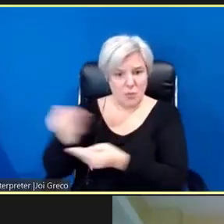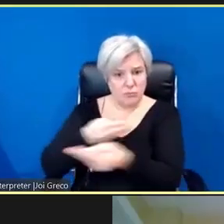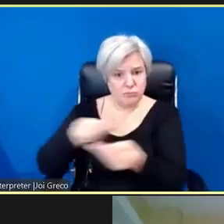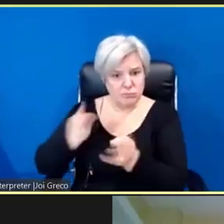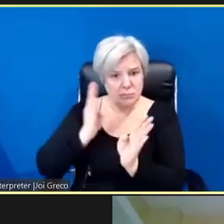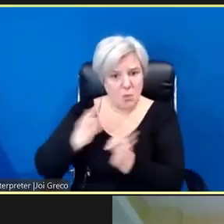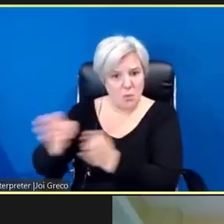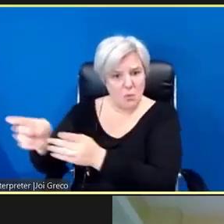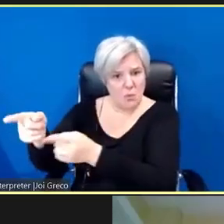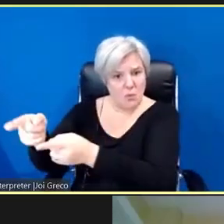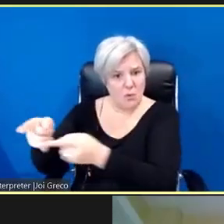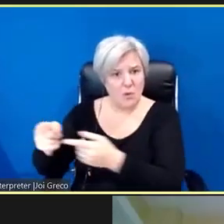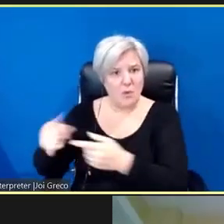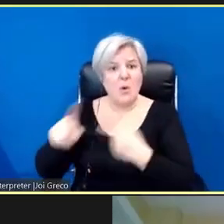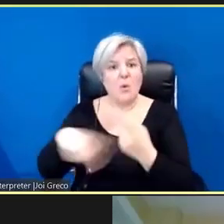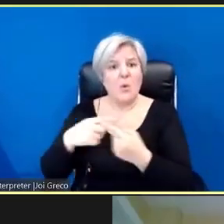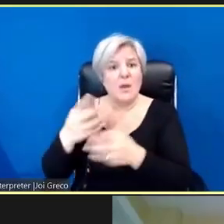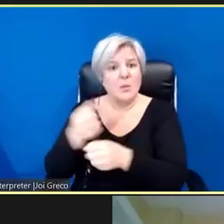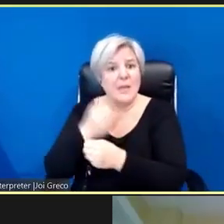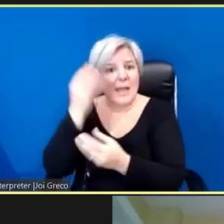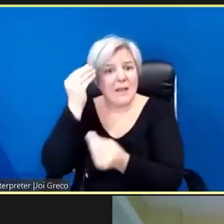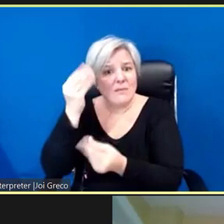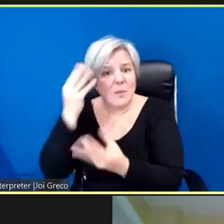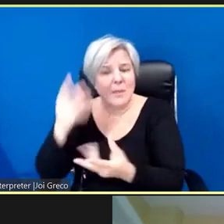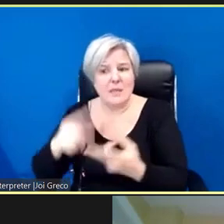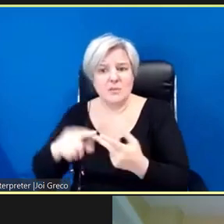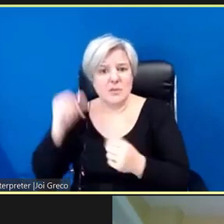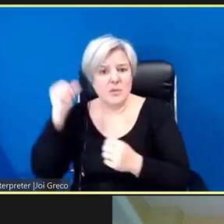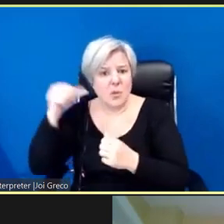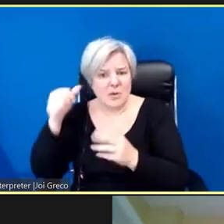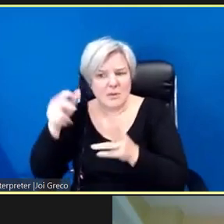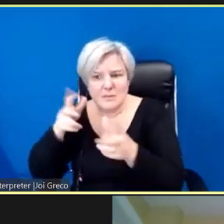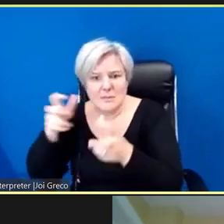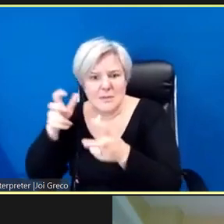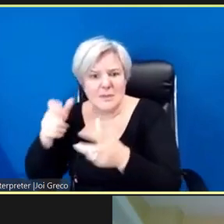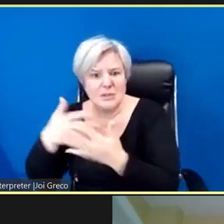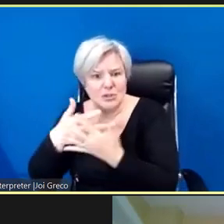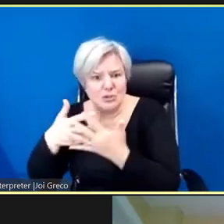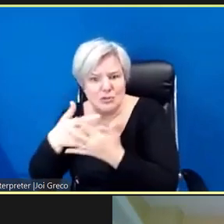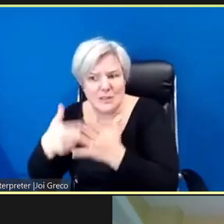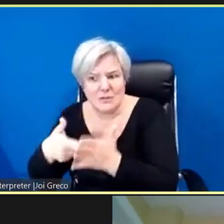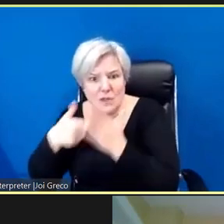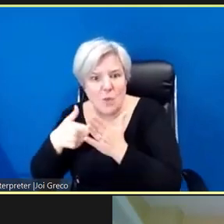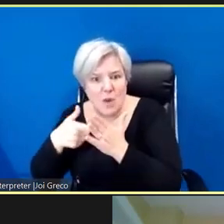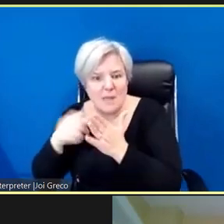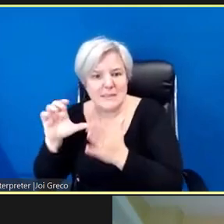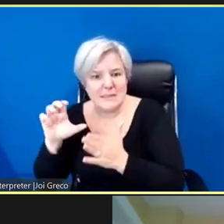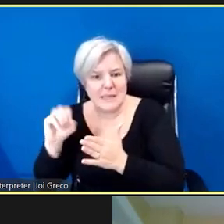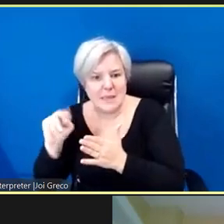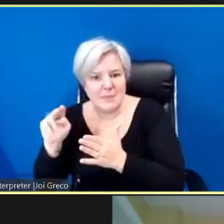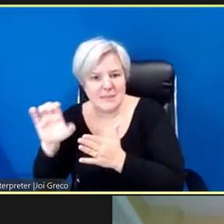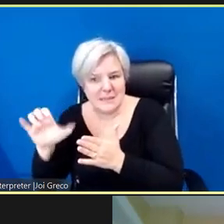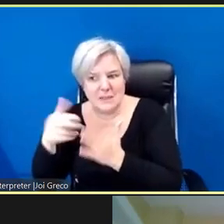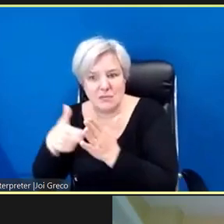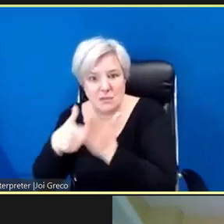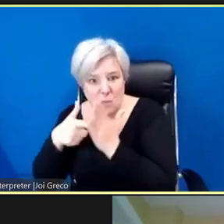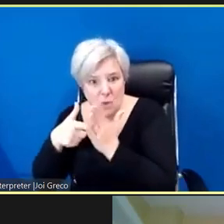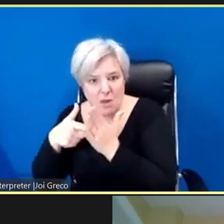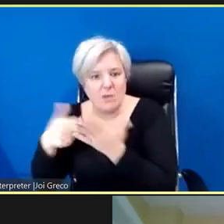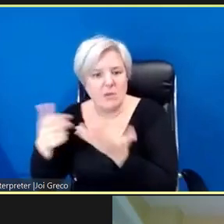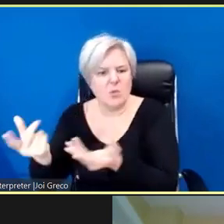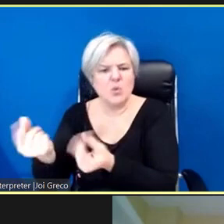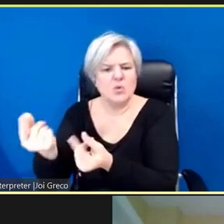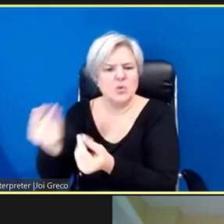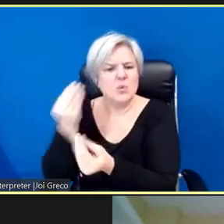CMV information dissemination or CMV screening is required? So that's just another